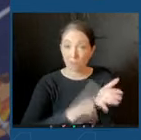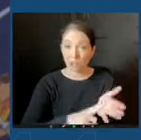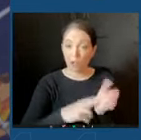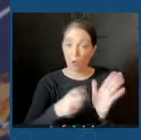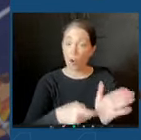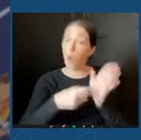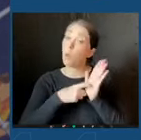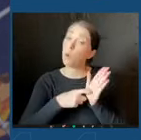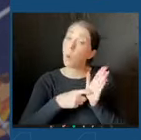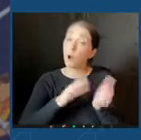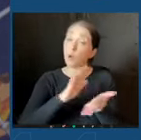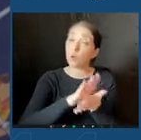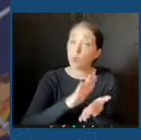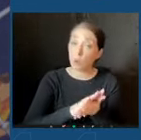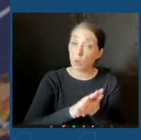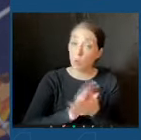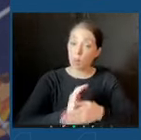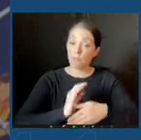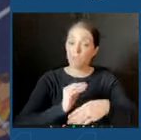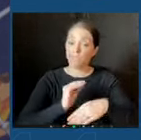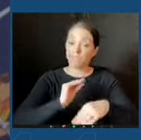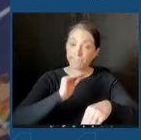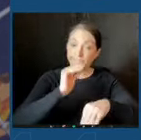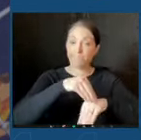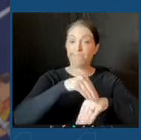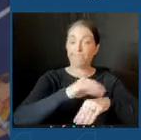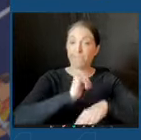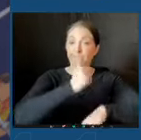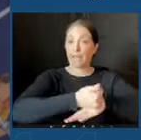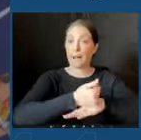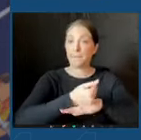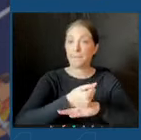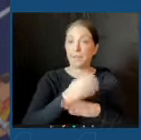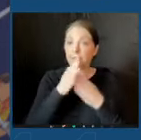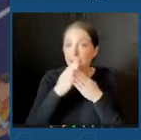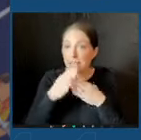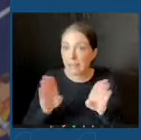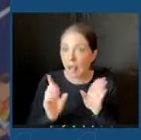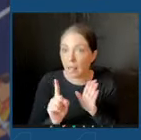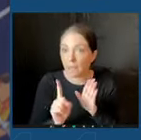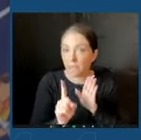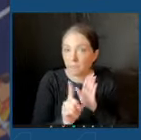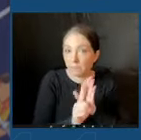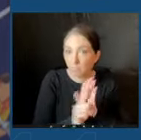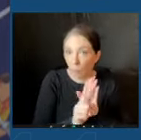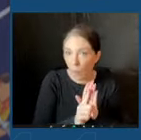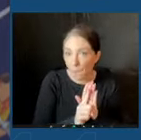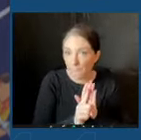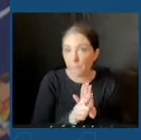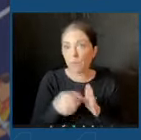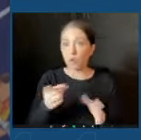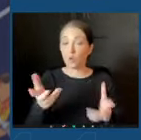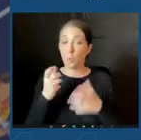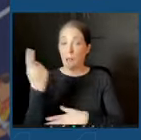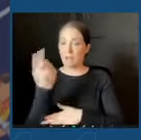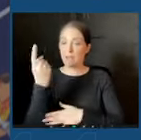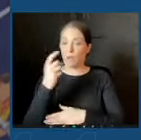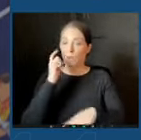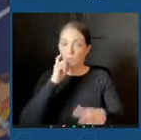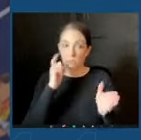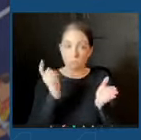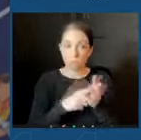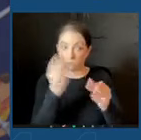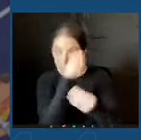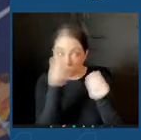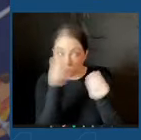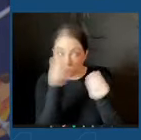consider the installation of silent alarms. If something bad happens in a school, you want someone to notify the law enforcement immediately. So that's what we talked